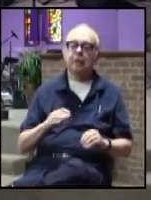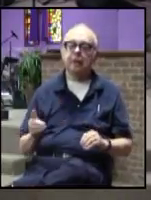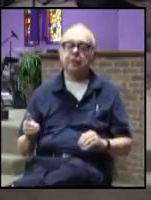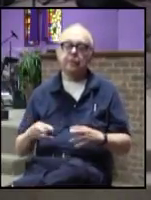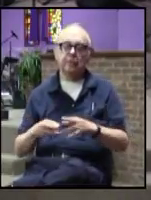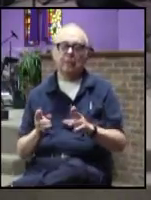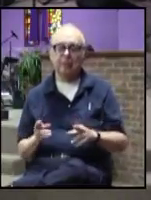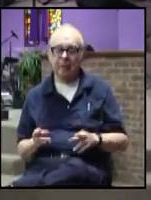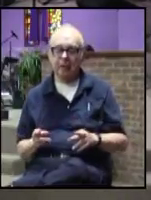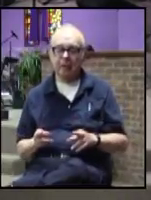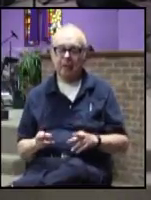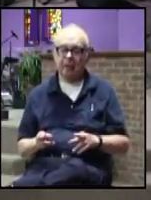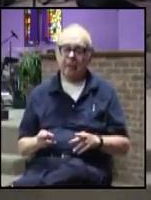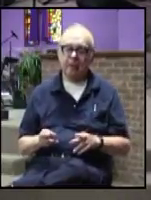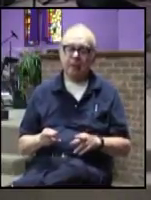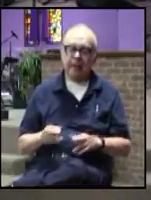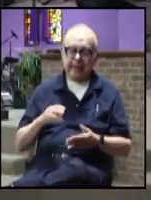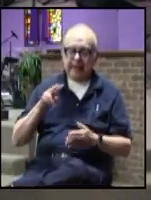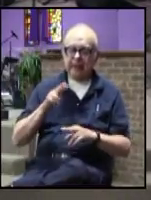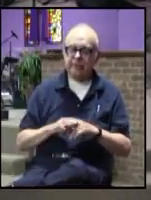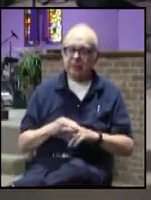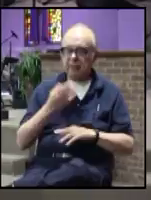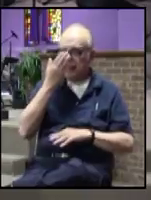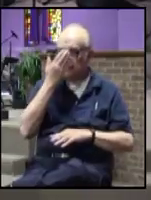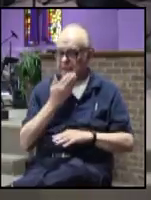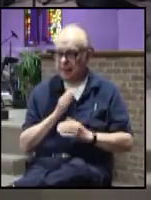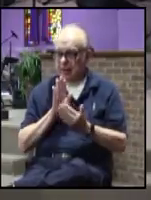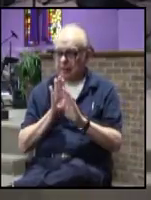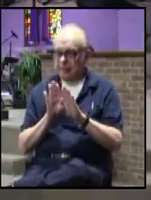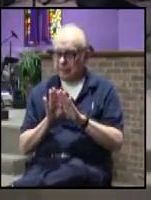room, and I'll sit them right in front of the door.